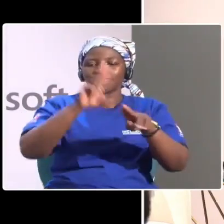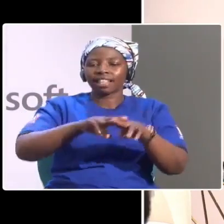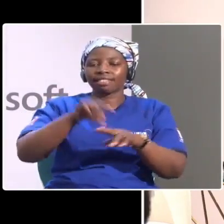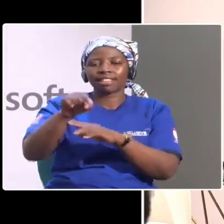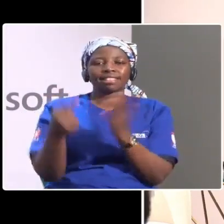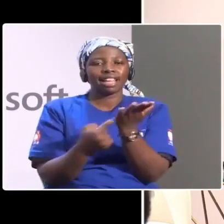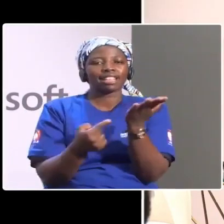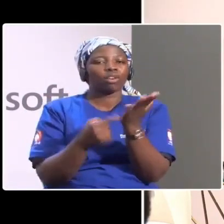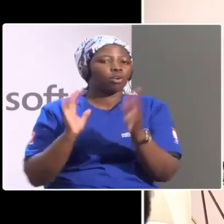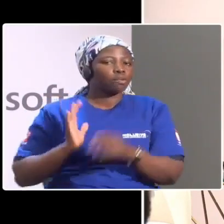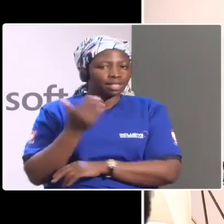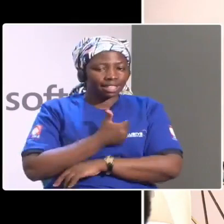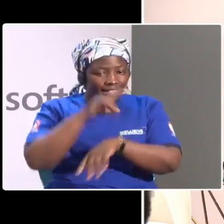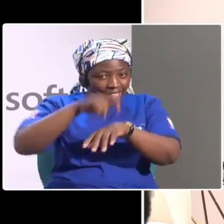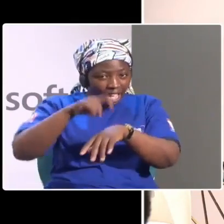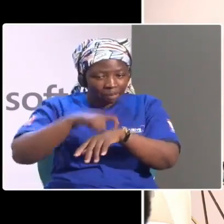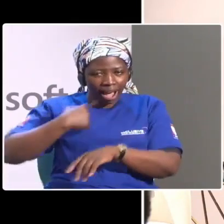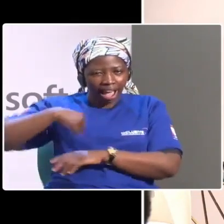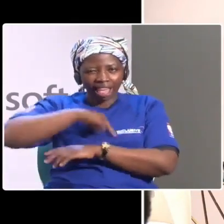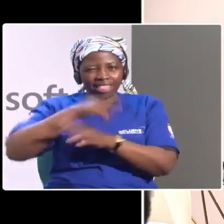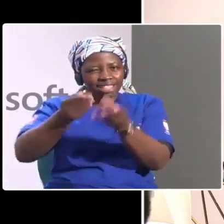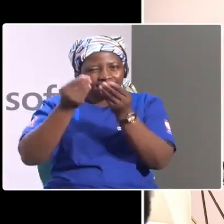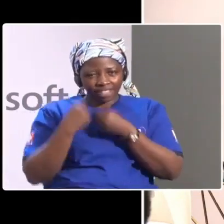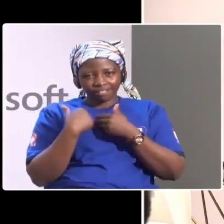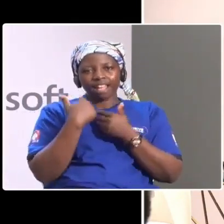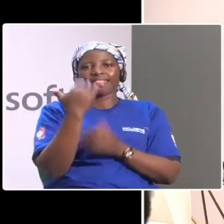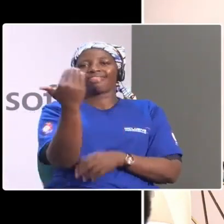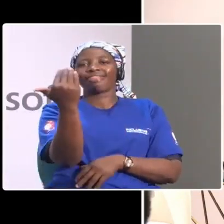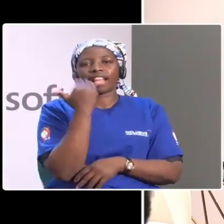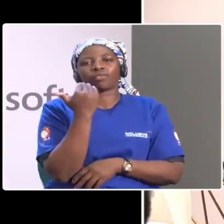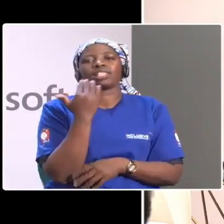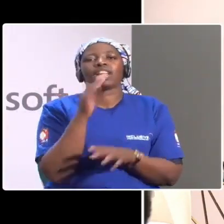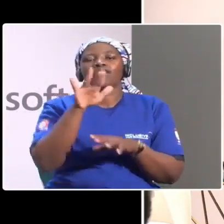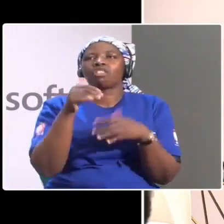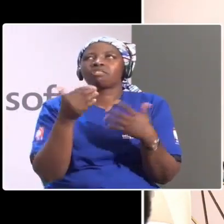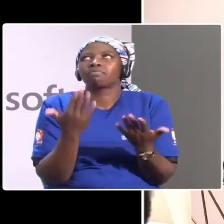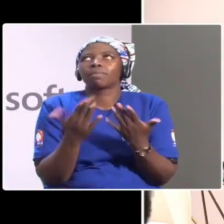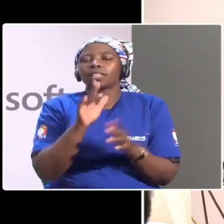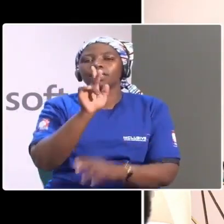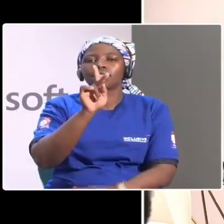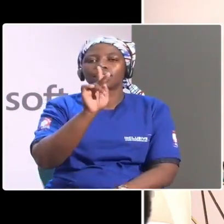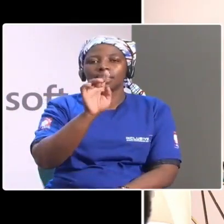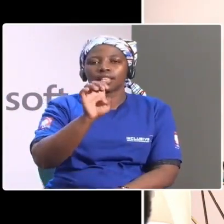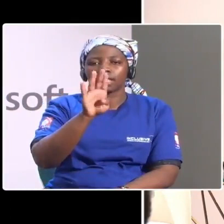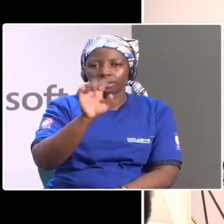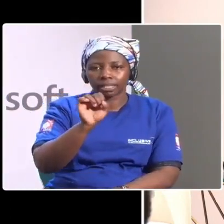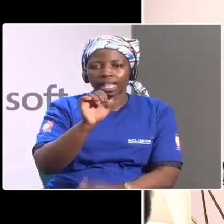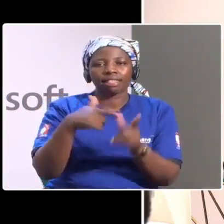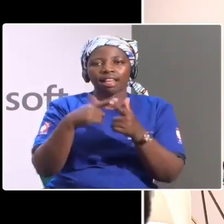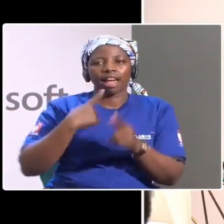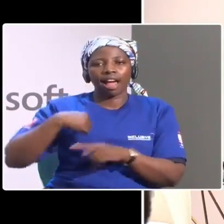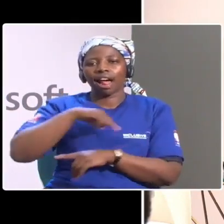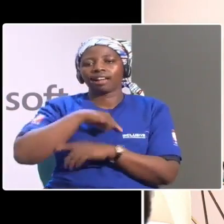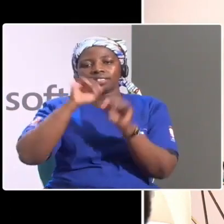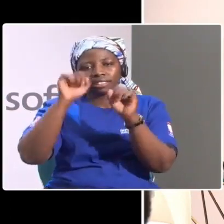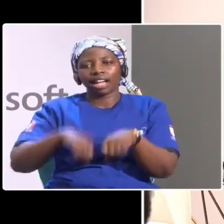technical committees. So once we get the request from maybe KEPS, we will be able